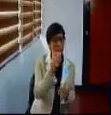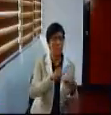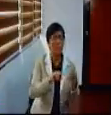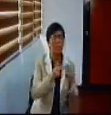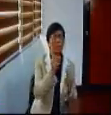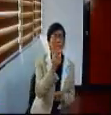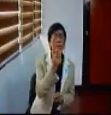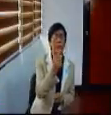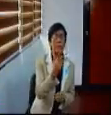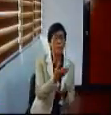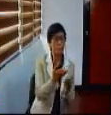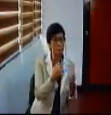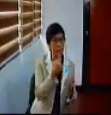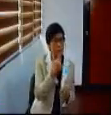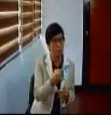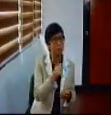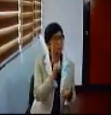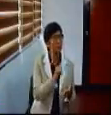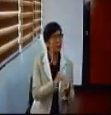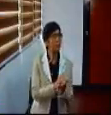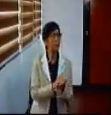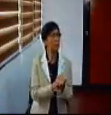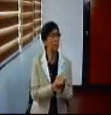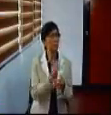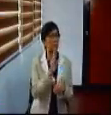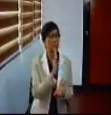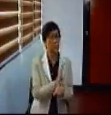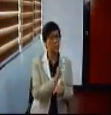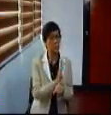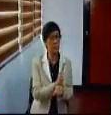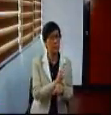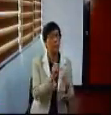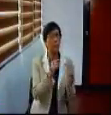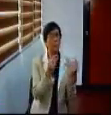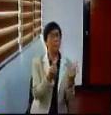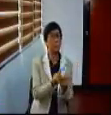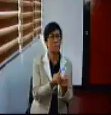number 13, wherein it says that business enterprises